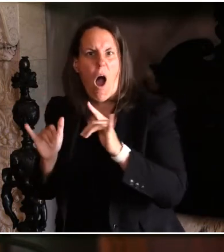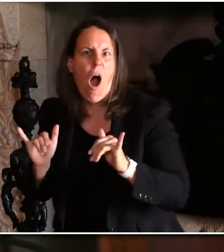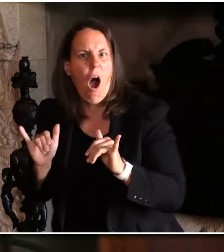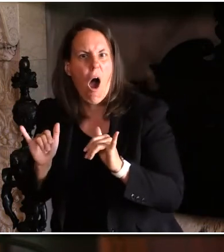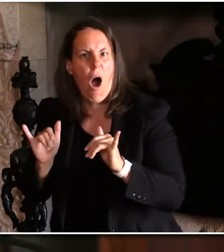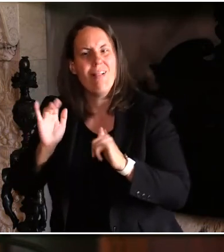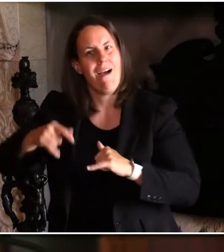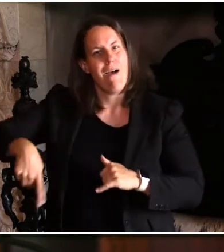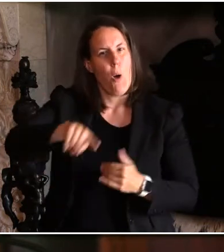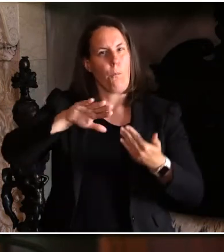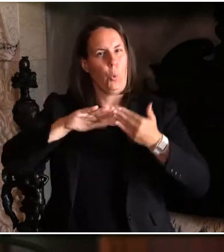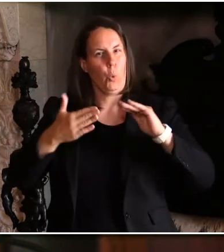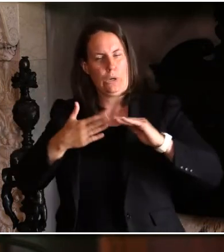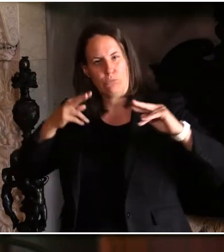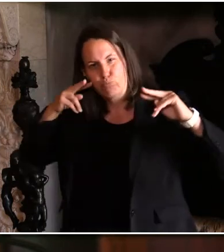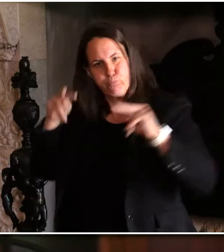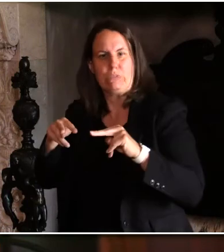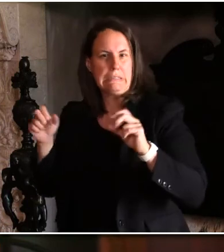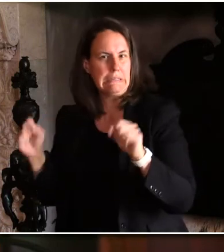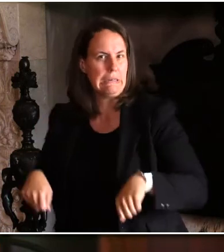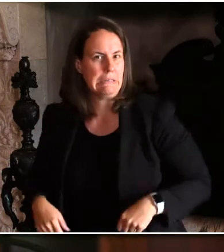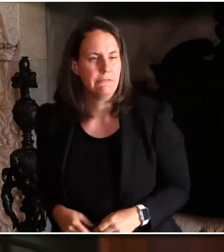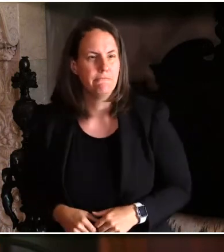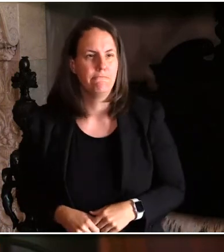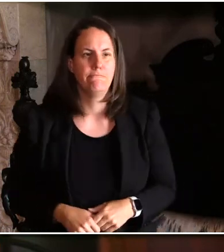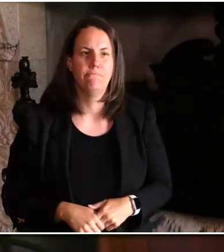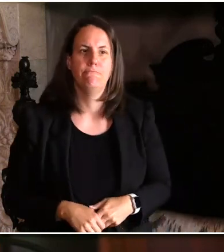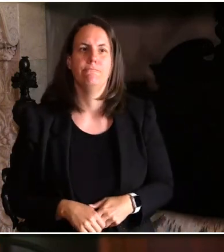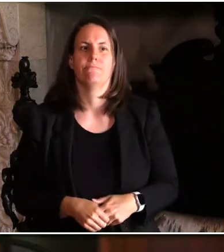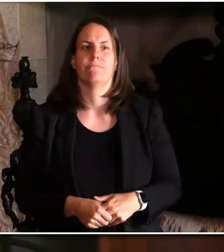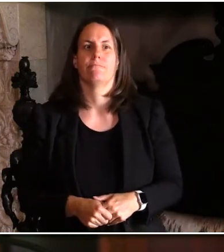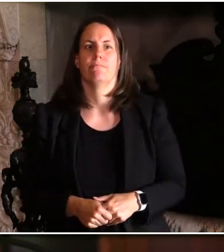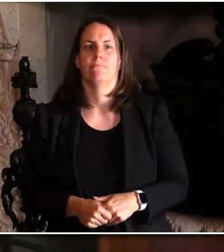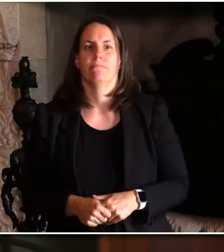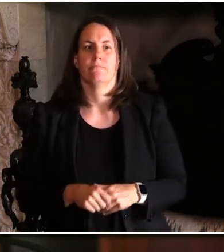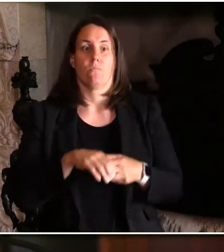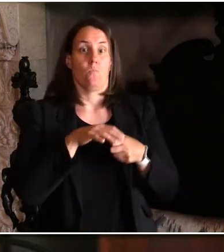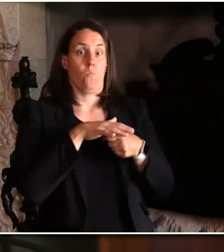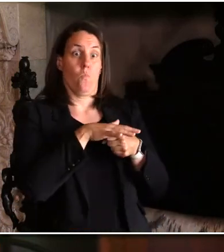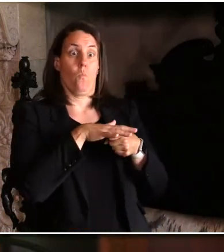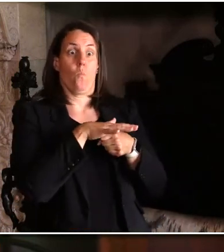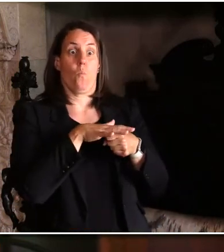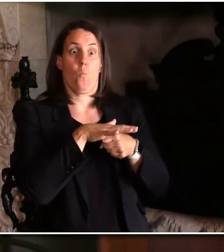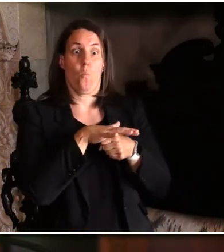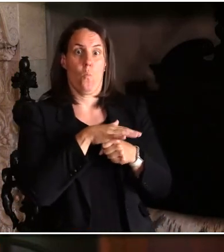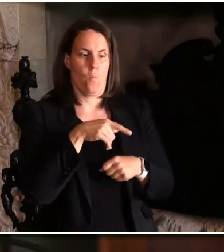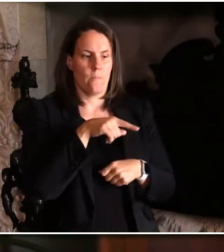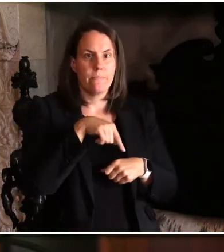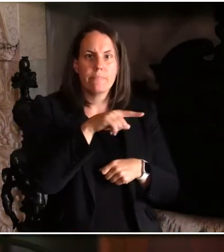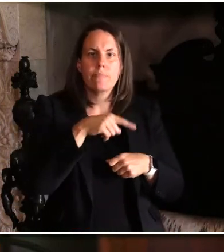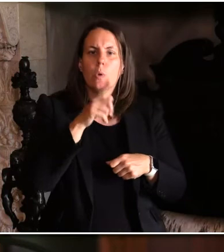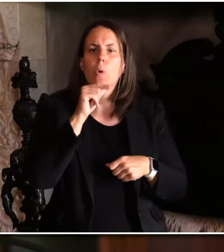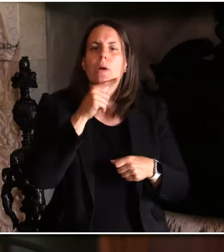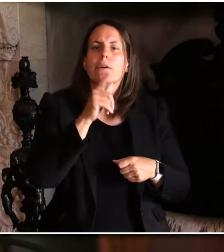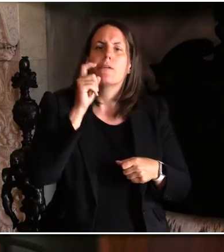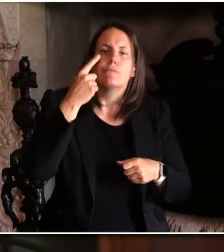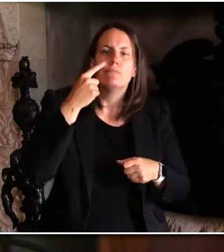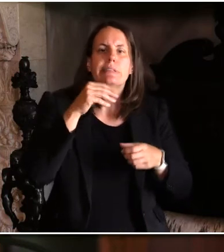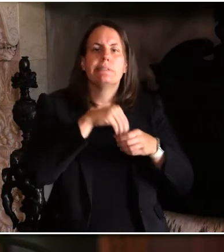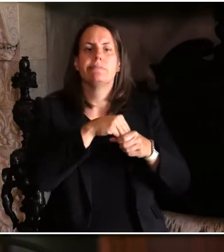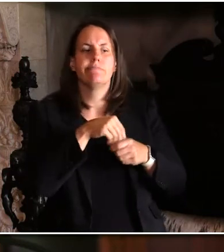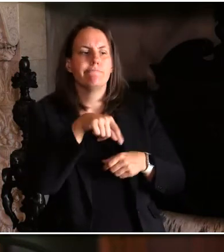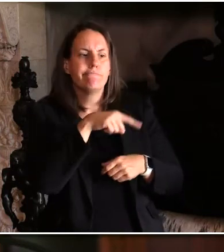about the way they're going to interact with each other, as local jurisdictions, as business owners, et cetera,